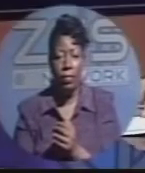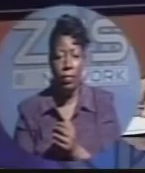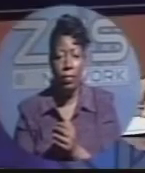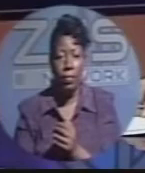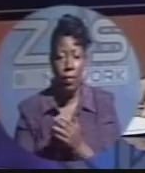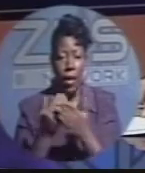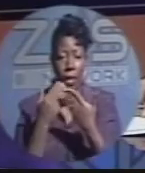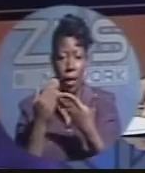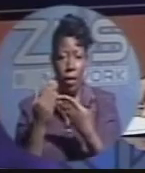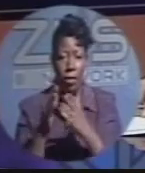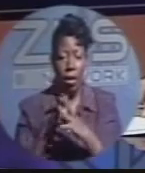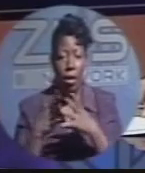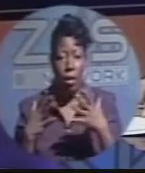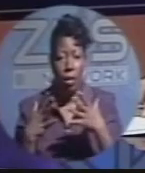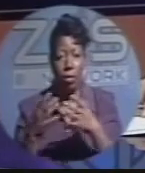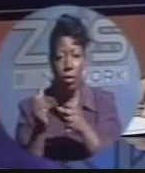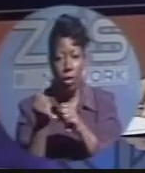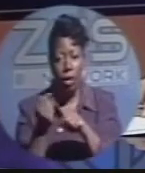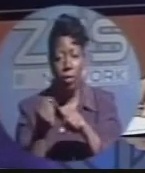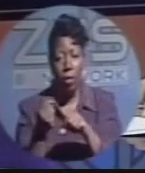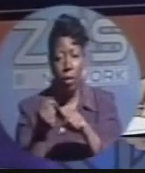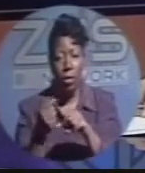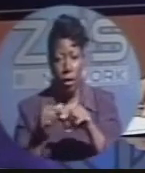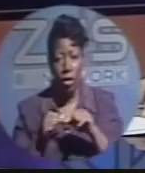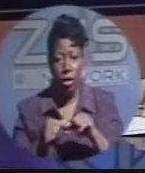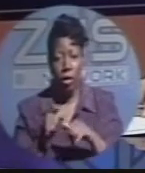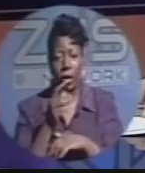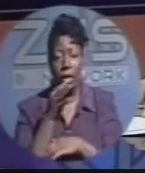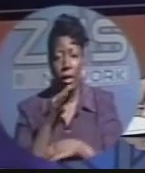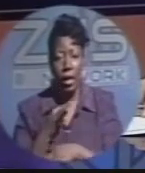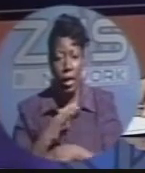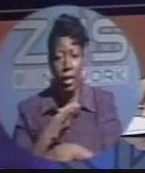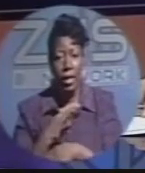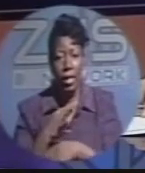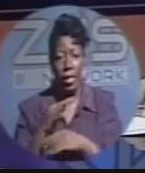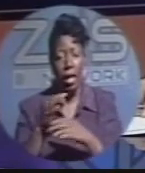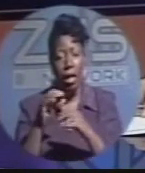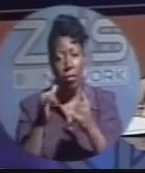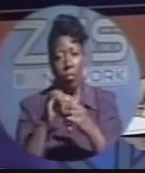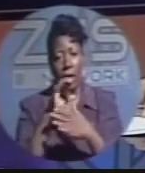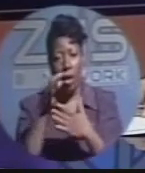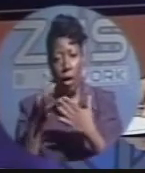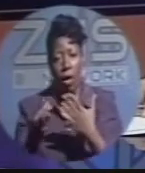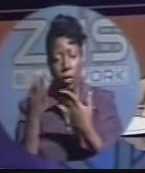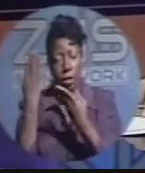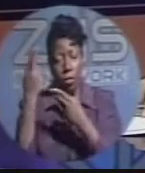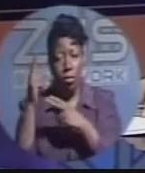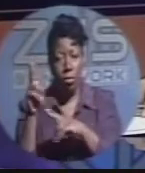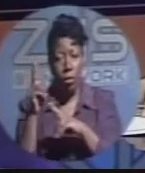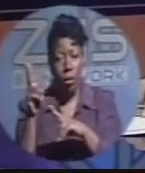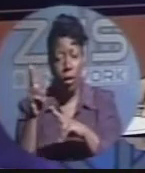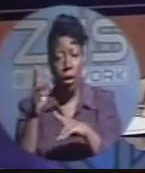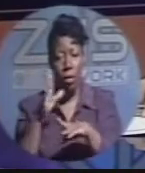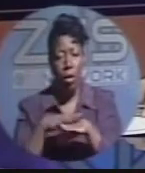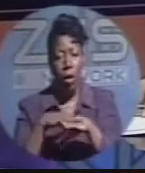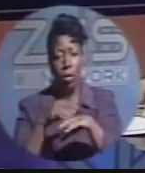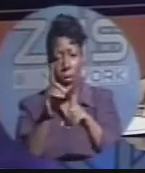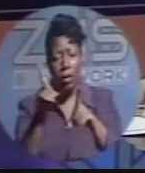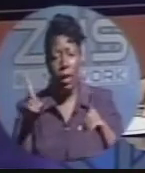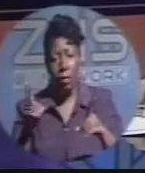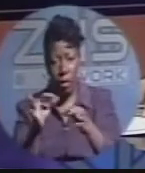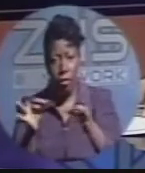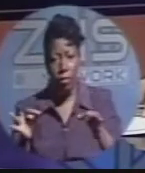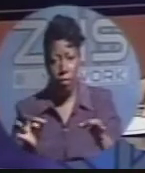right, Julian, thanks a lot. Still talking softball now. NPSA ladies first round playoffs underway right now at the Blue Hills Sporting Field. They should be in the diamond right about now.